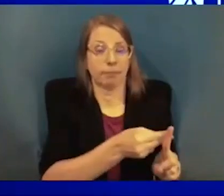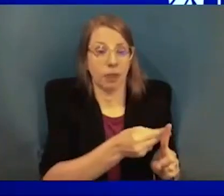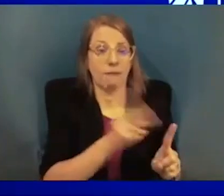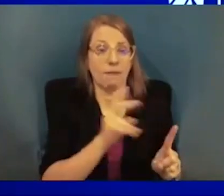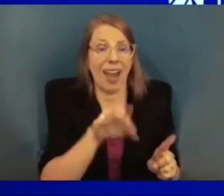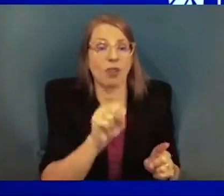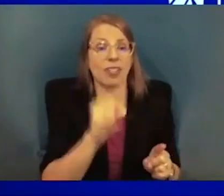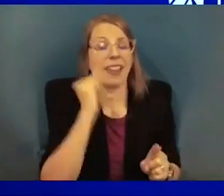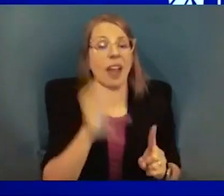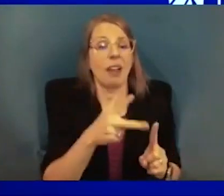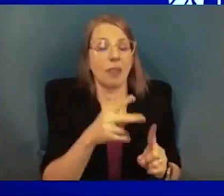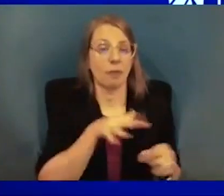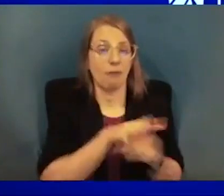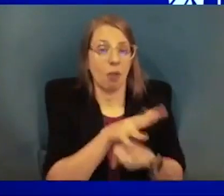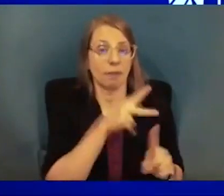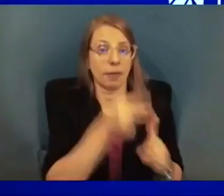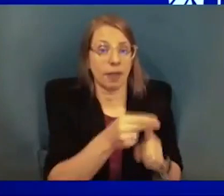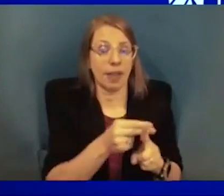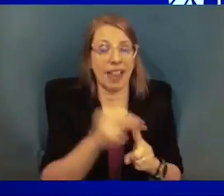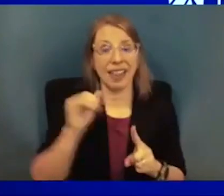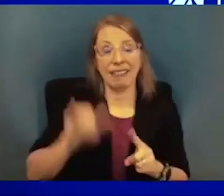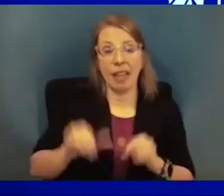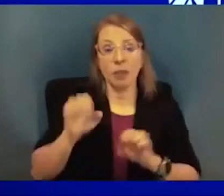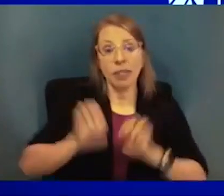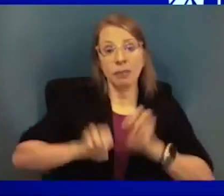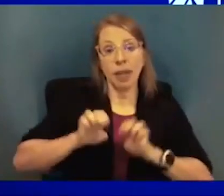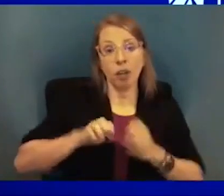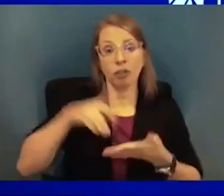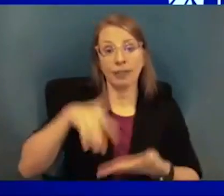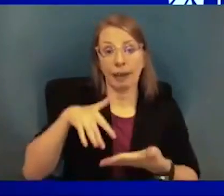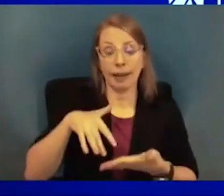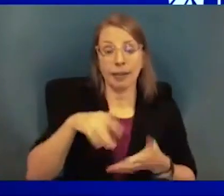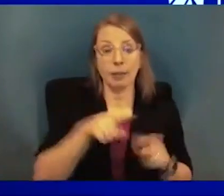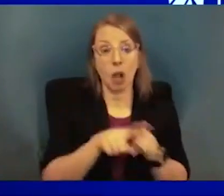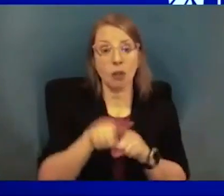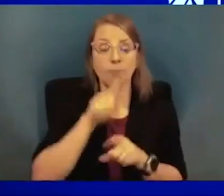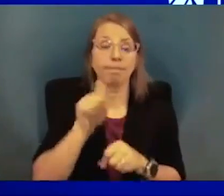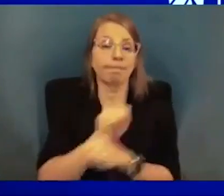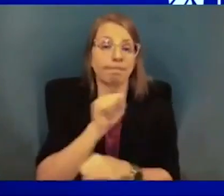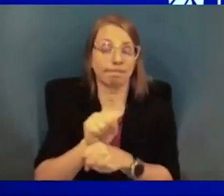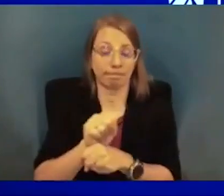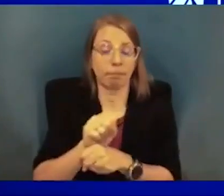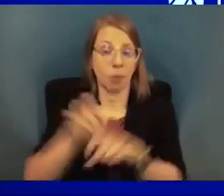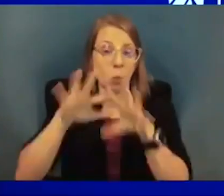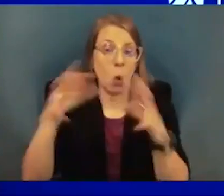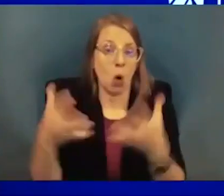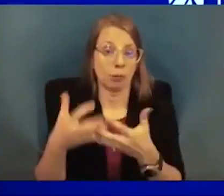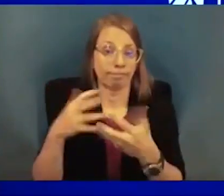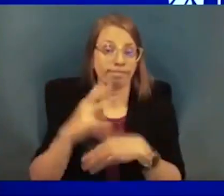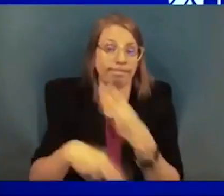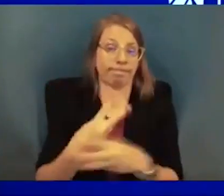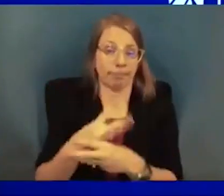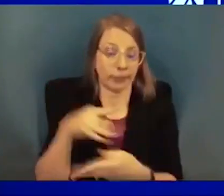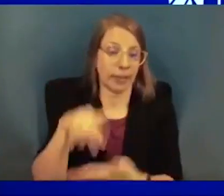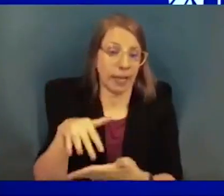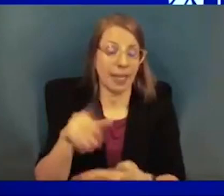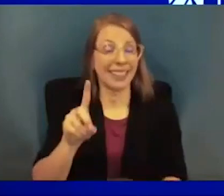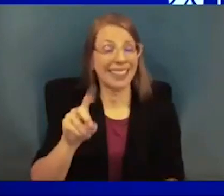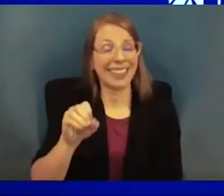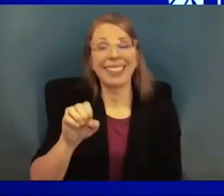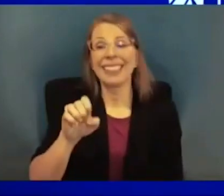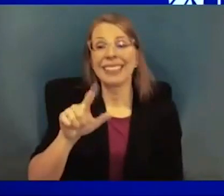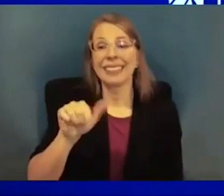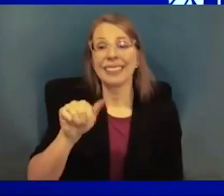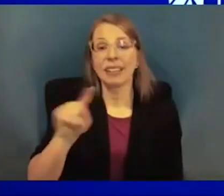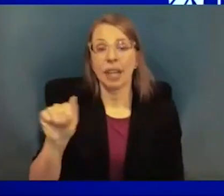from experimental studies, but also real-world studies. And I think, you know, the Delta, it has taken over. It is still